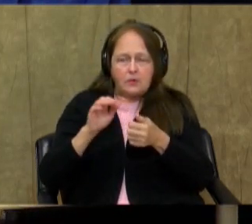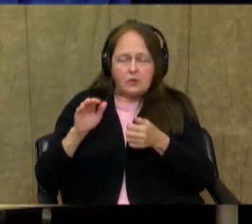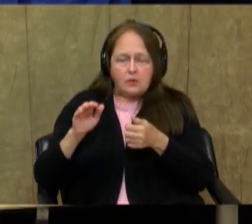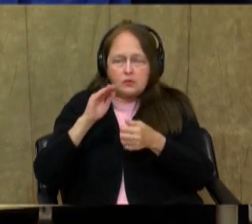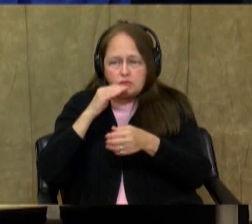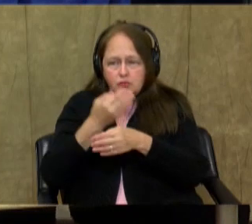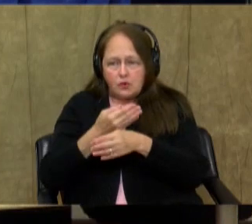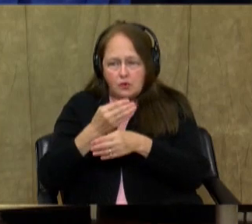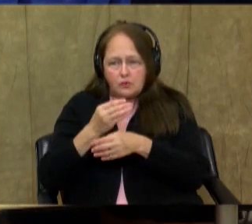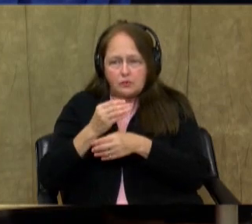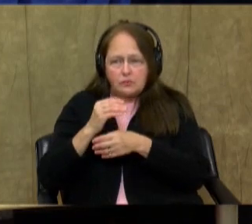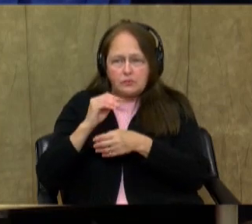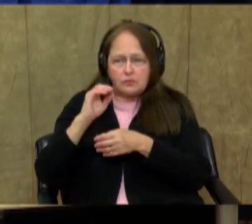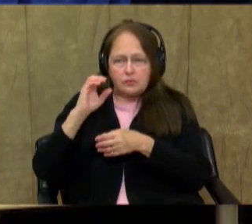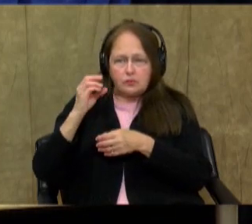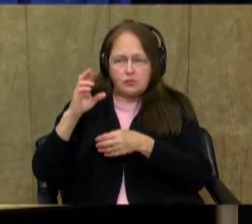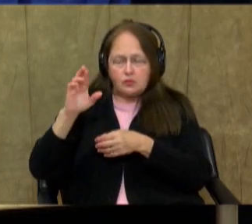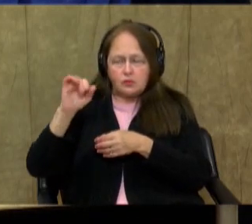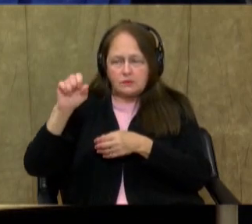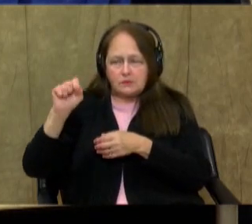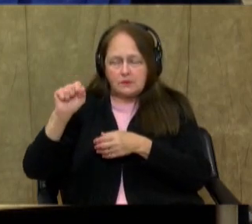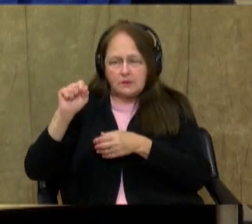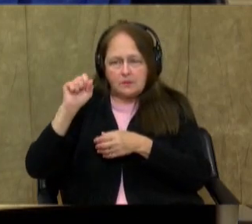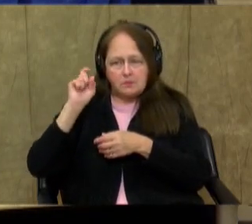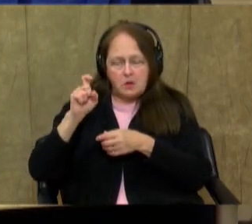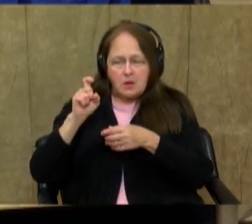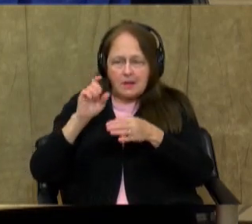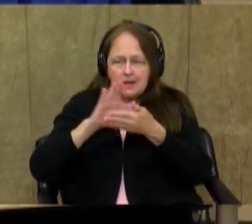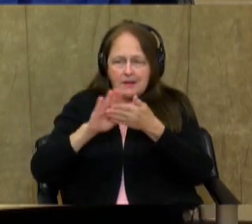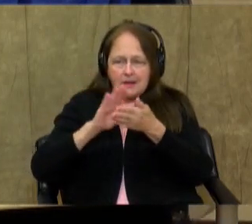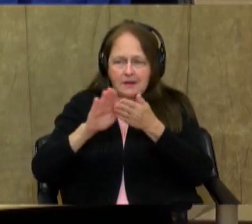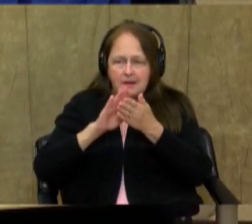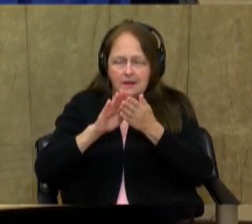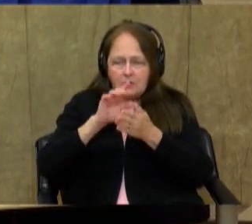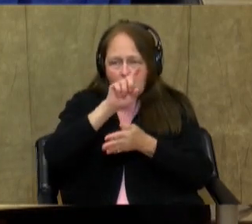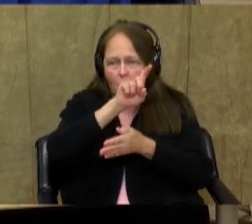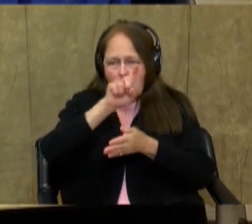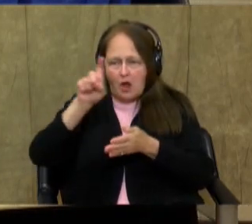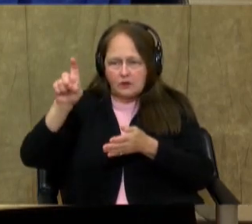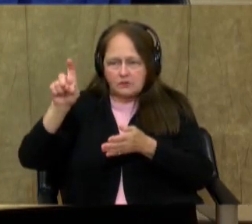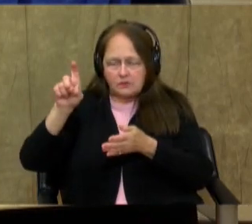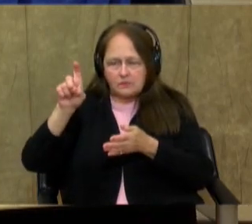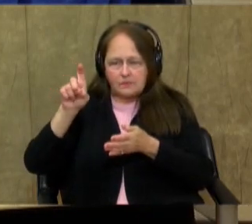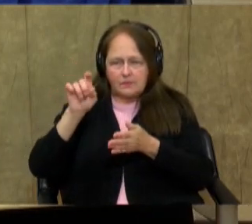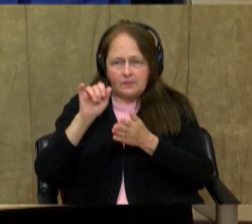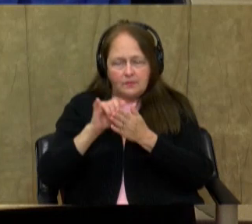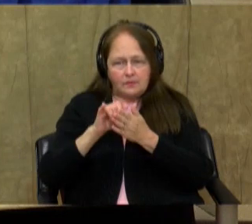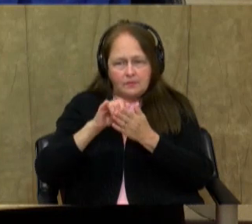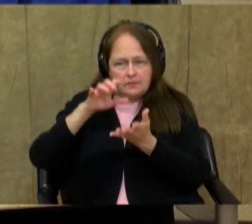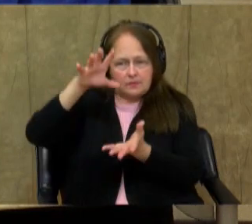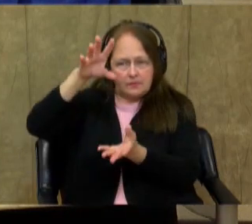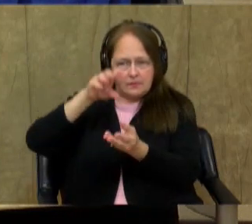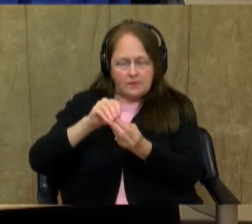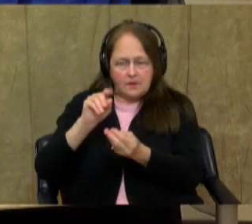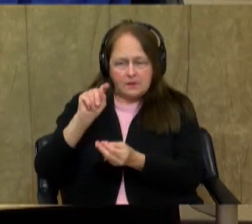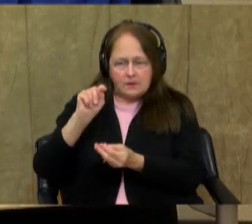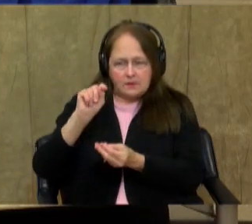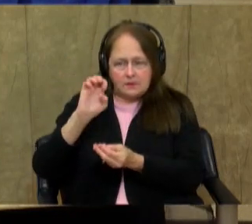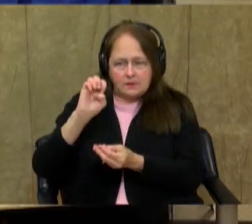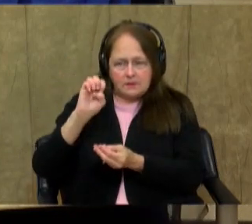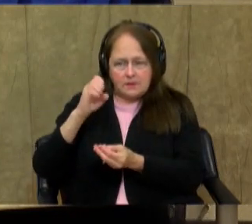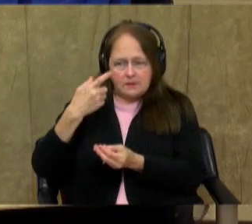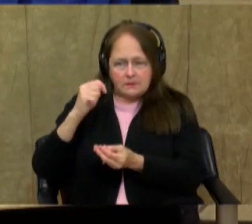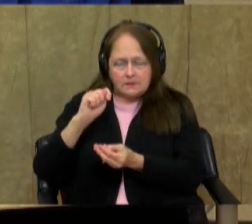closet. That's the daughter. She's busy. They are requiring a lot of her. This text is very